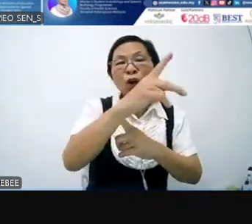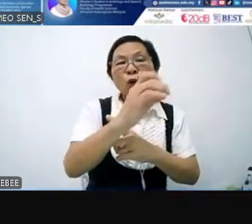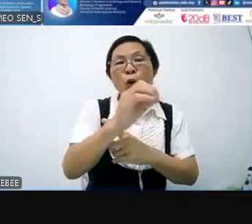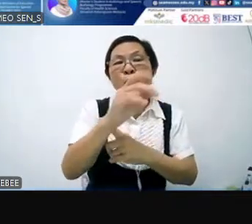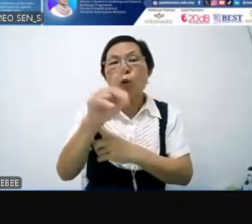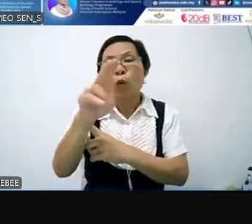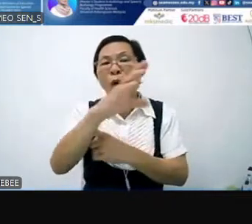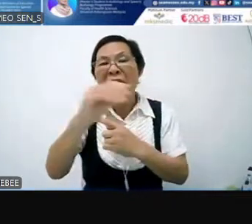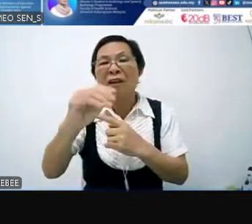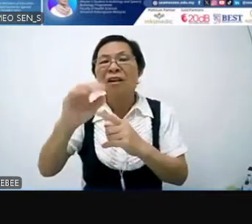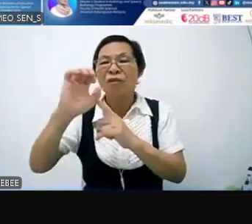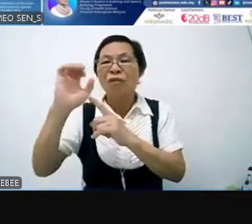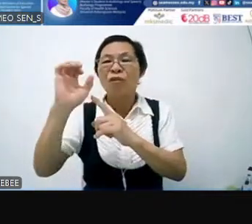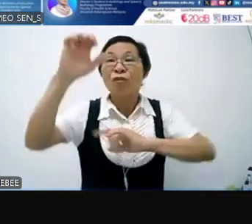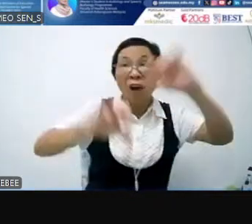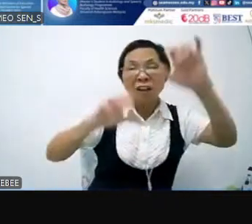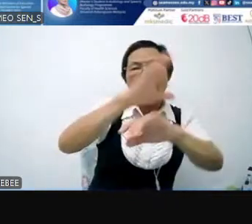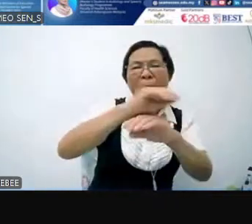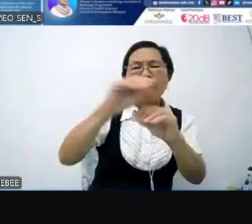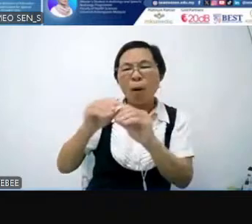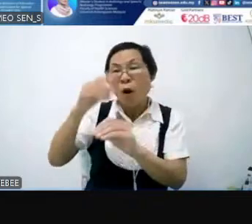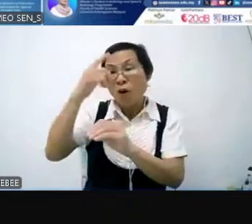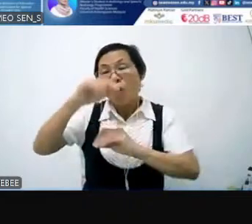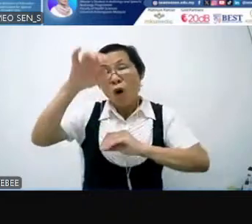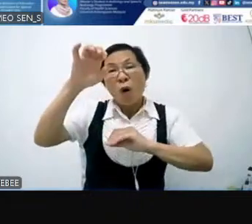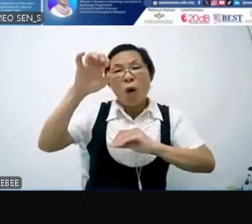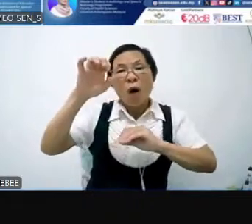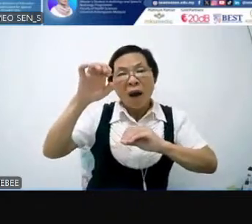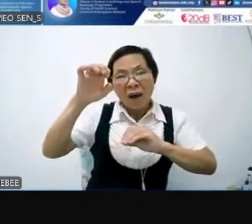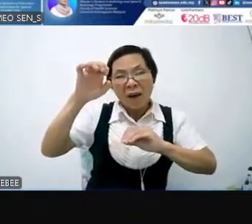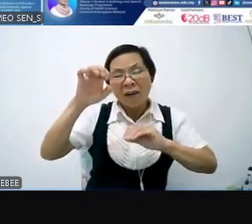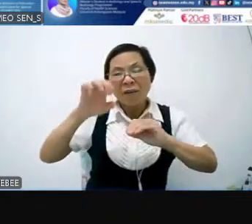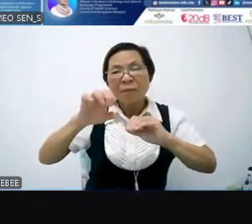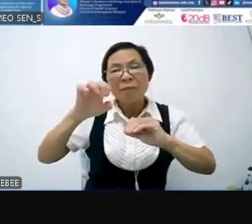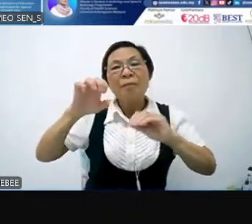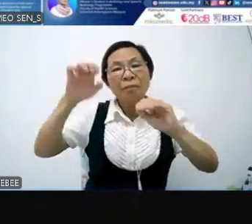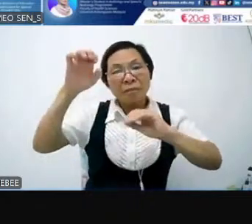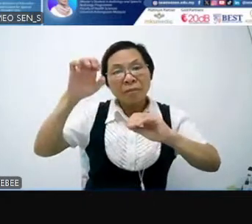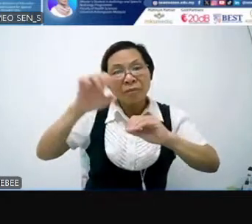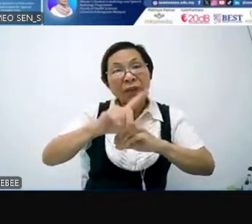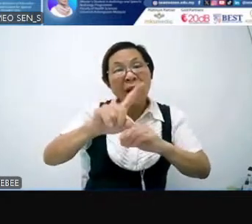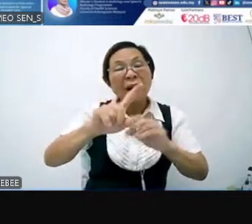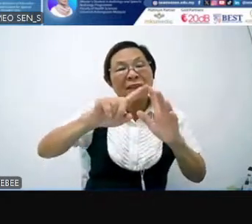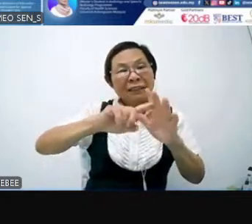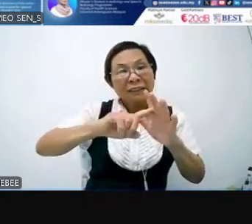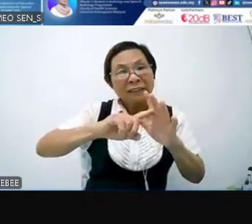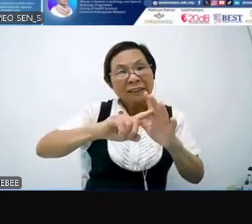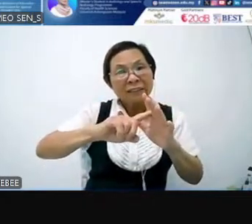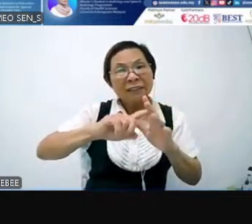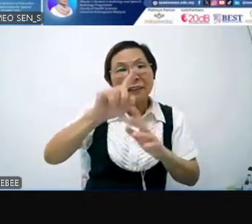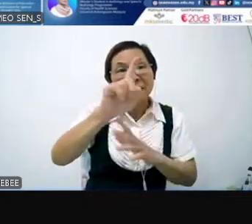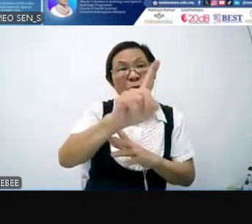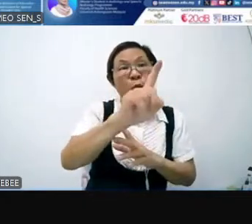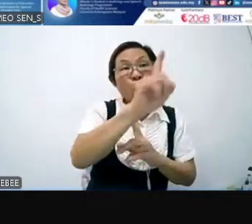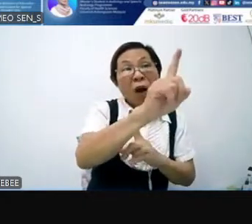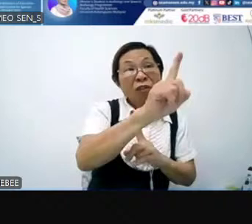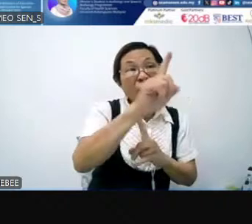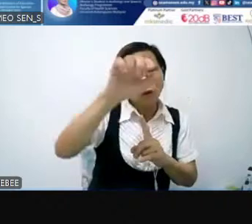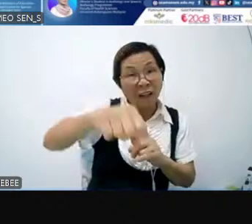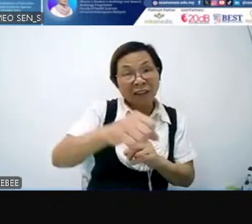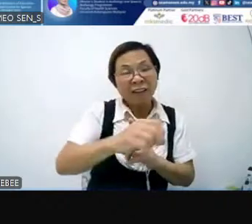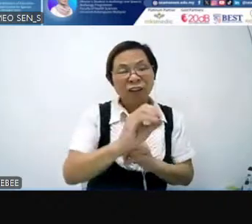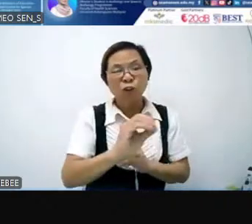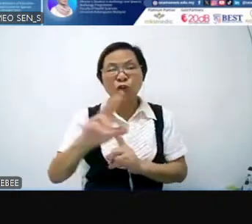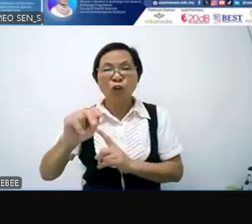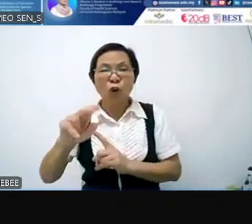more. For analysis, we use binary scoring, assigning 1 for yes and 0 for no. This method helps